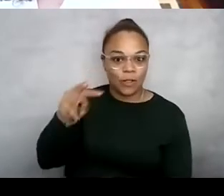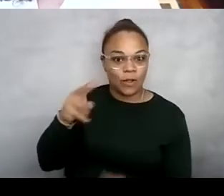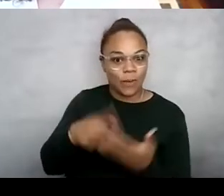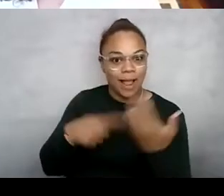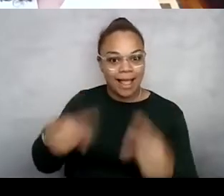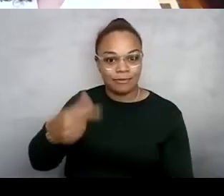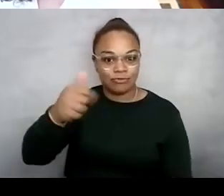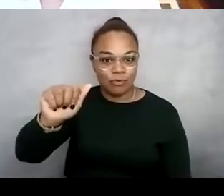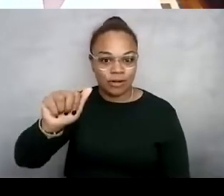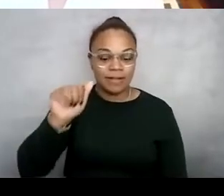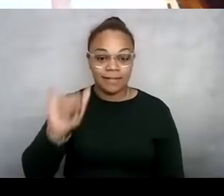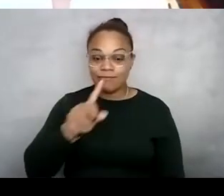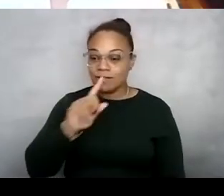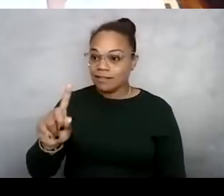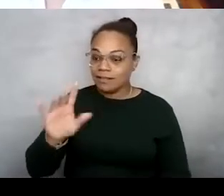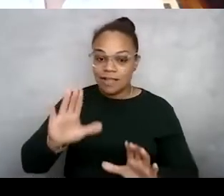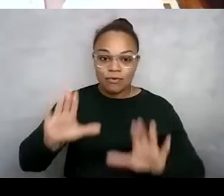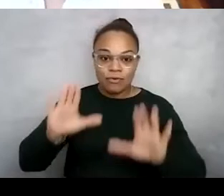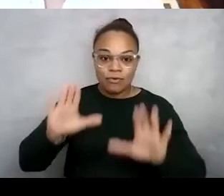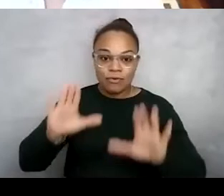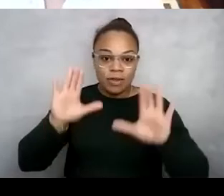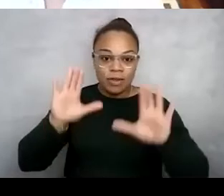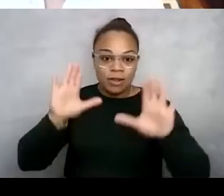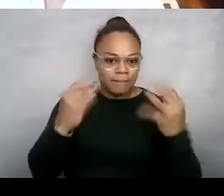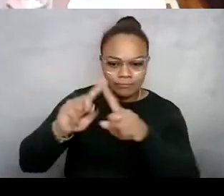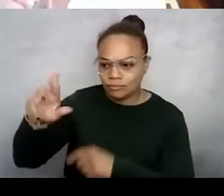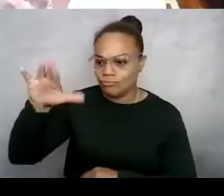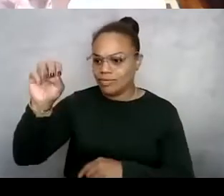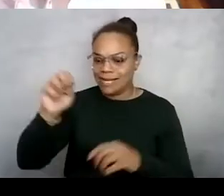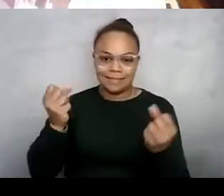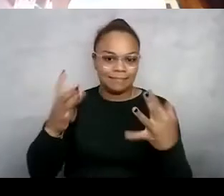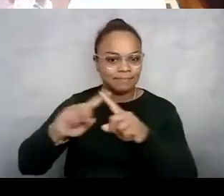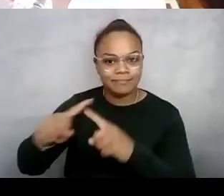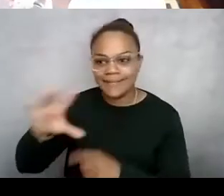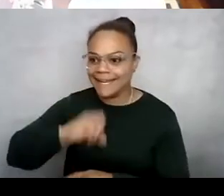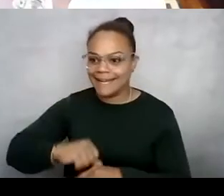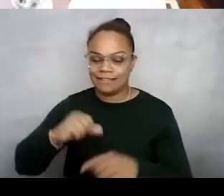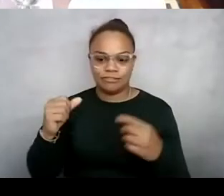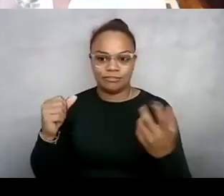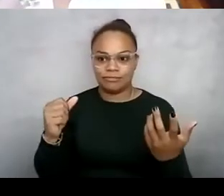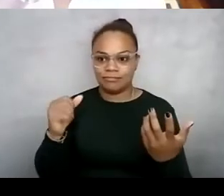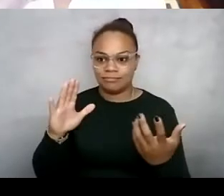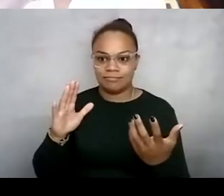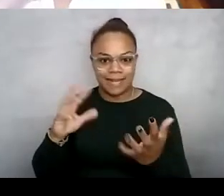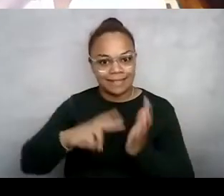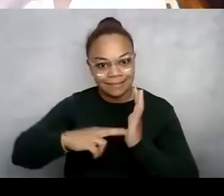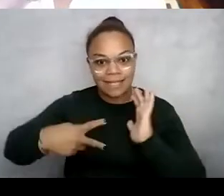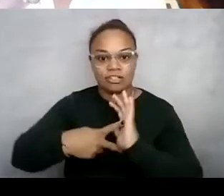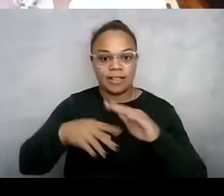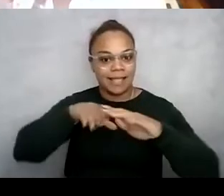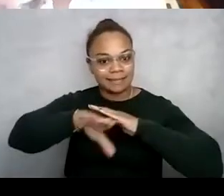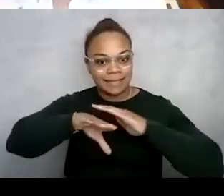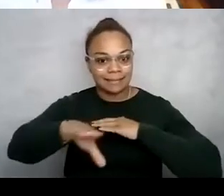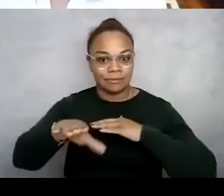incredible multiracial, multi-generational, intentionally being, I guess, accessible in all kinds of